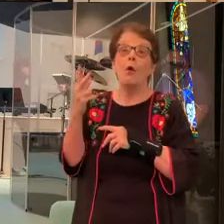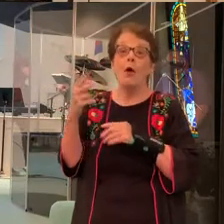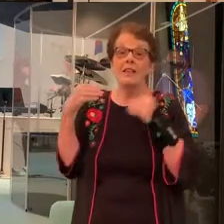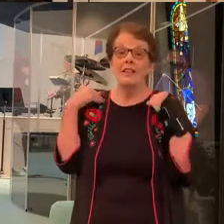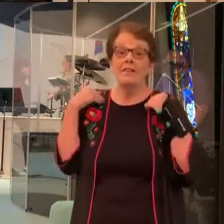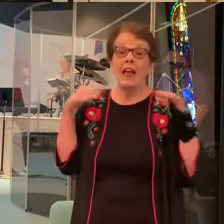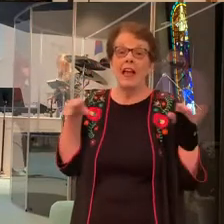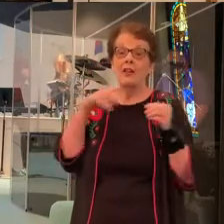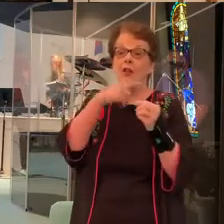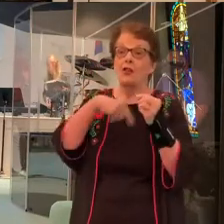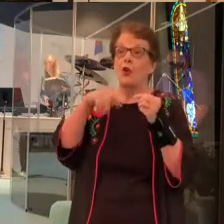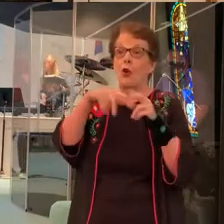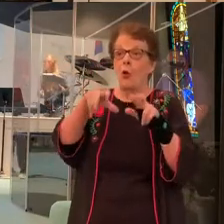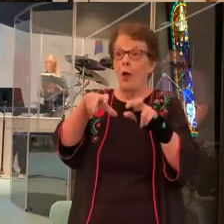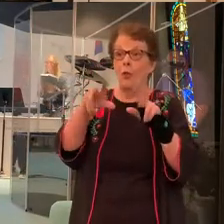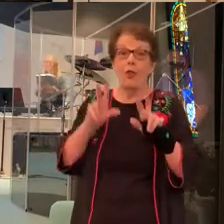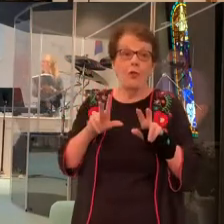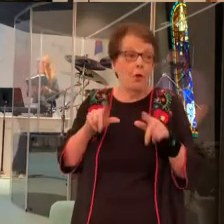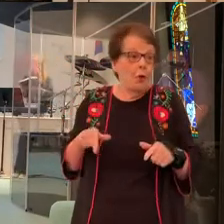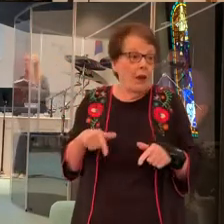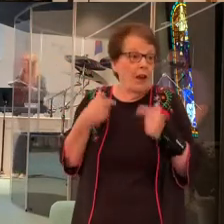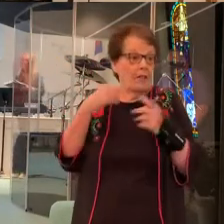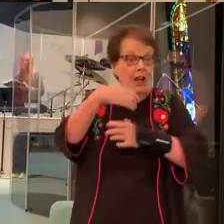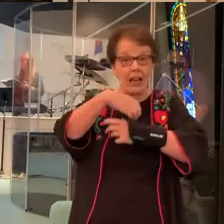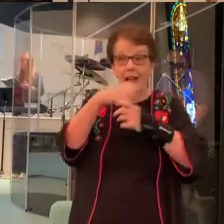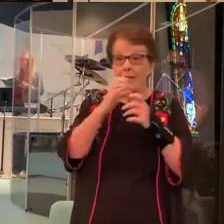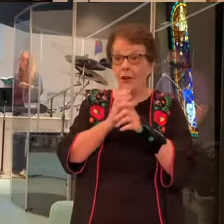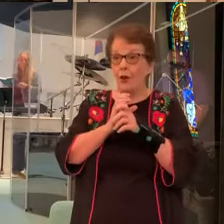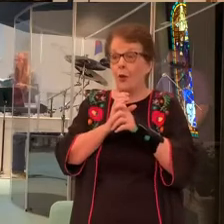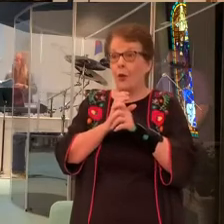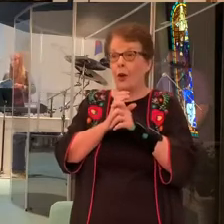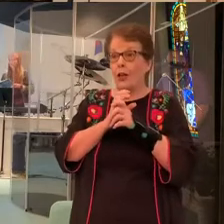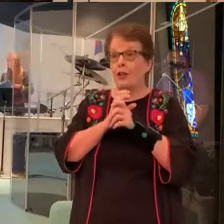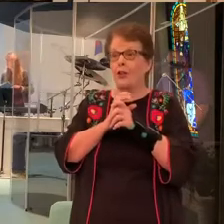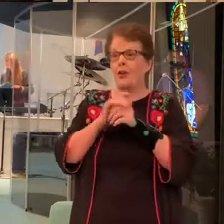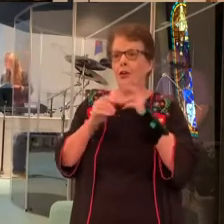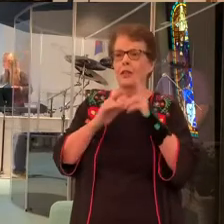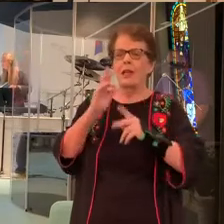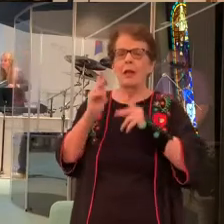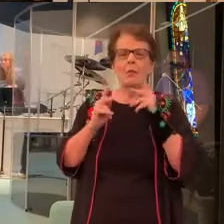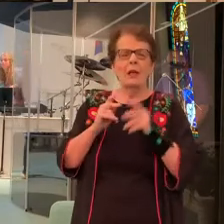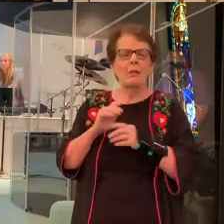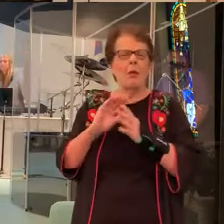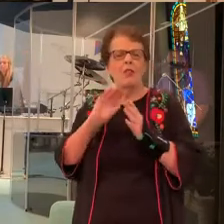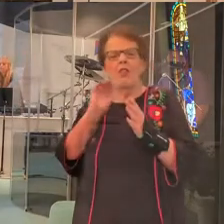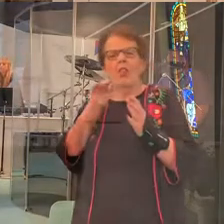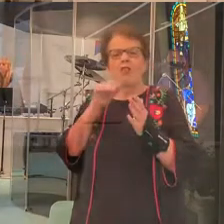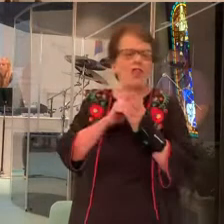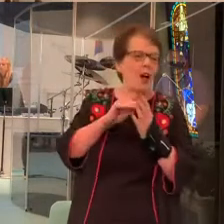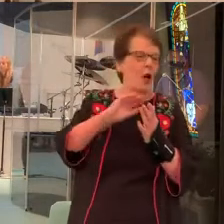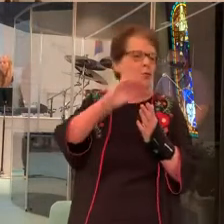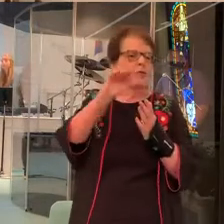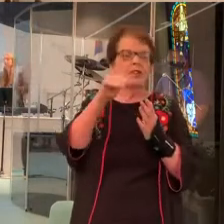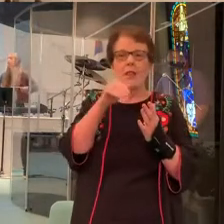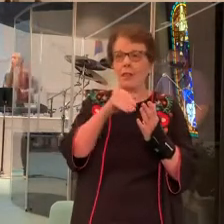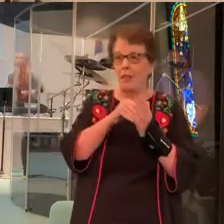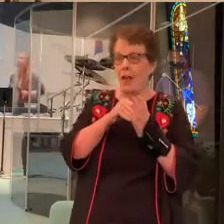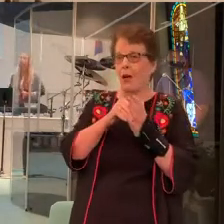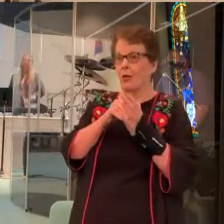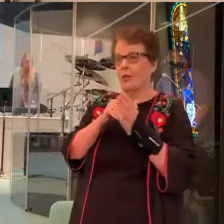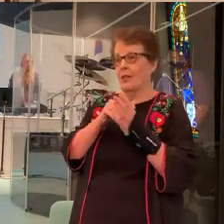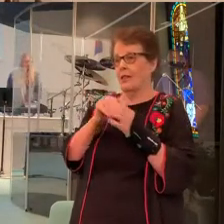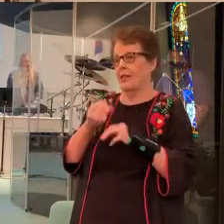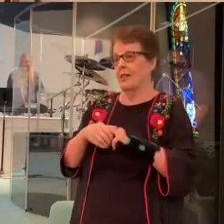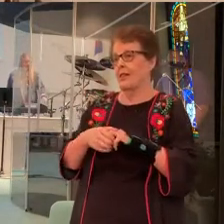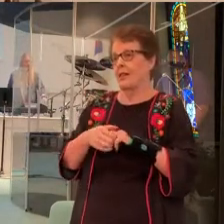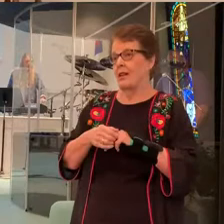and also of the living creatures and of the elders. Their number was countless thousands, plus thousands of thousands.